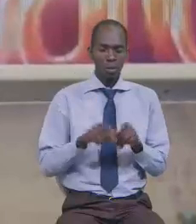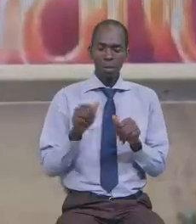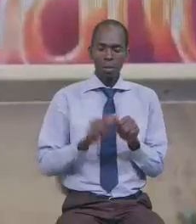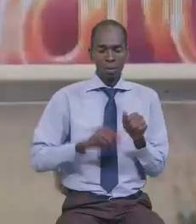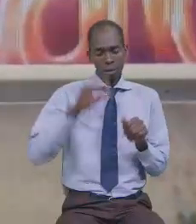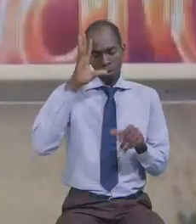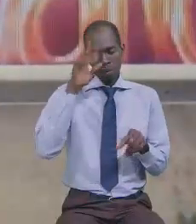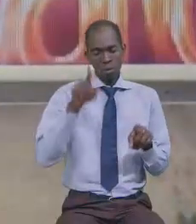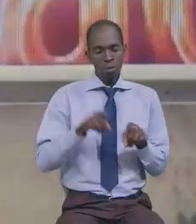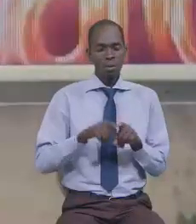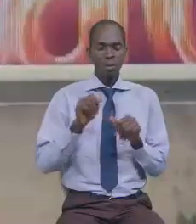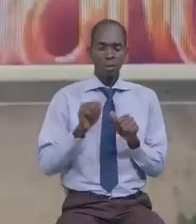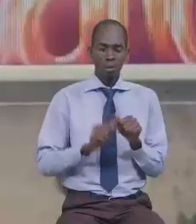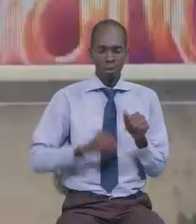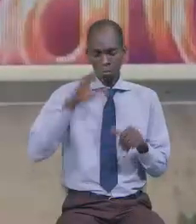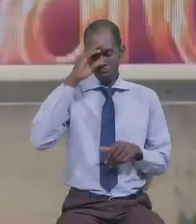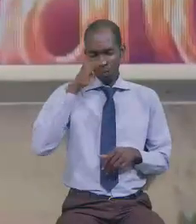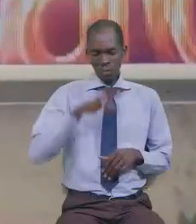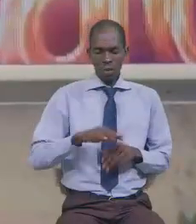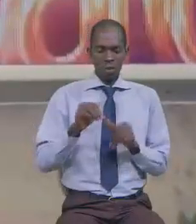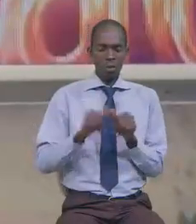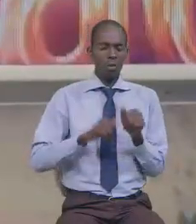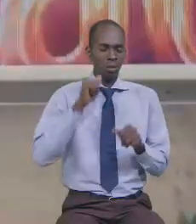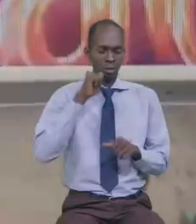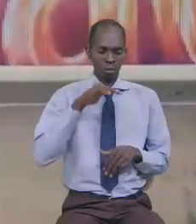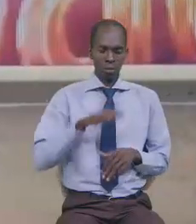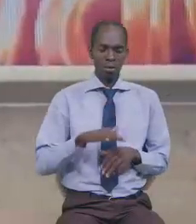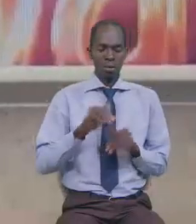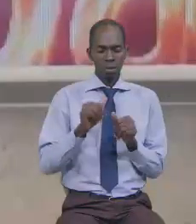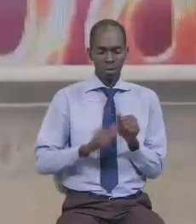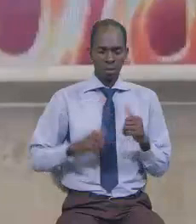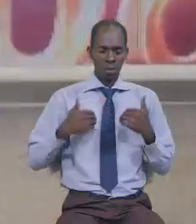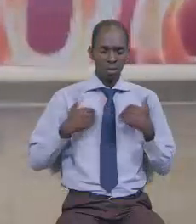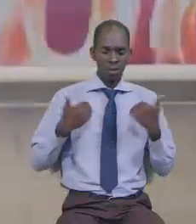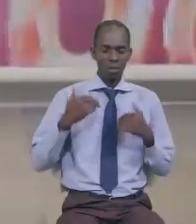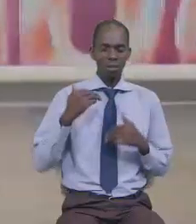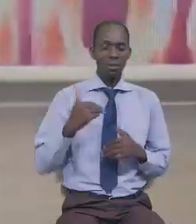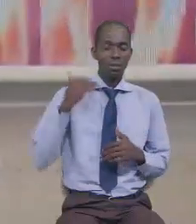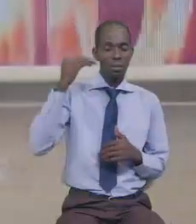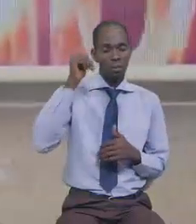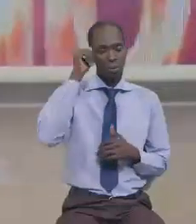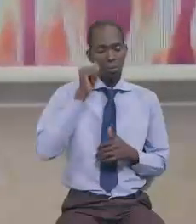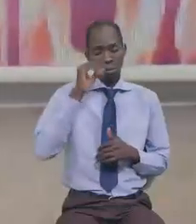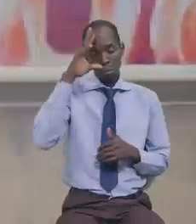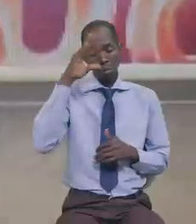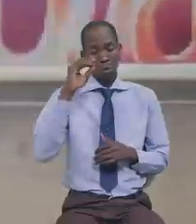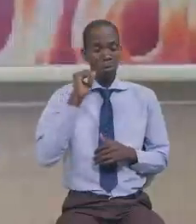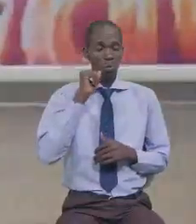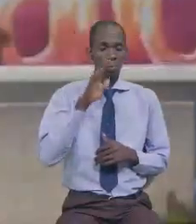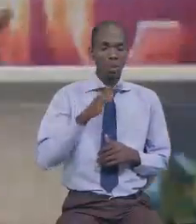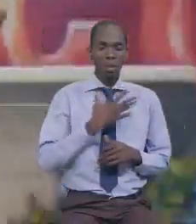brother, every boy, every girl, every young adult, man or woman, and I